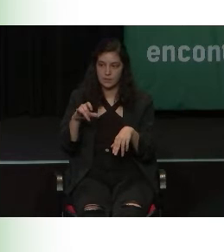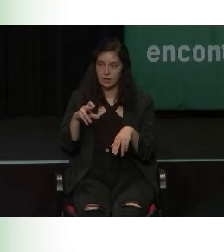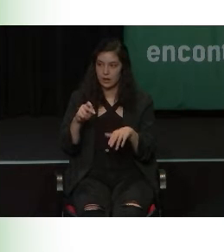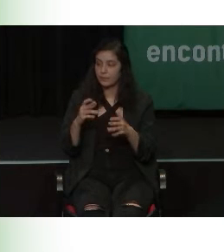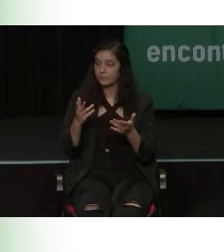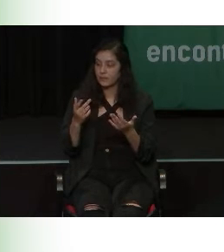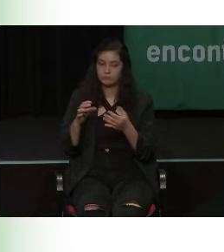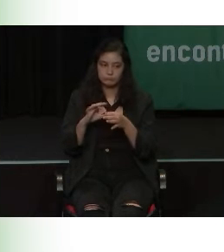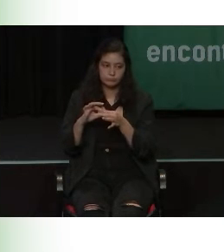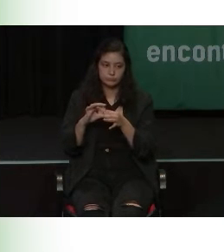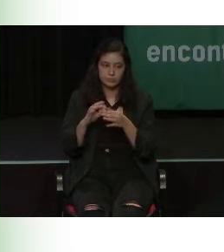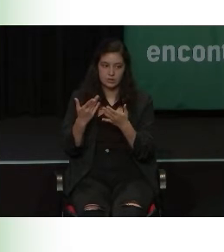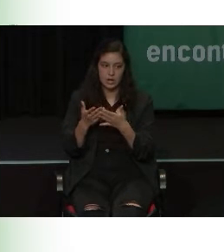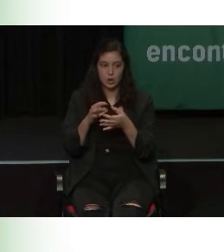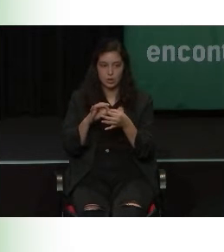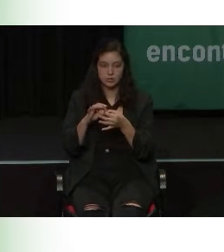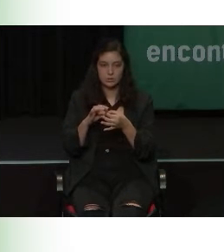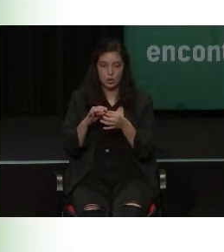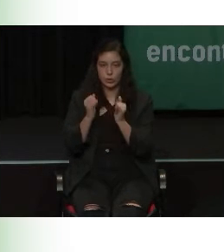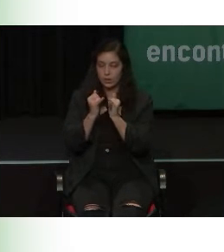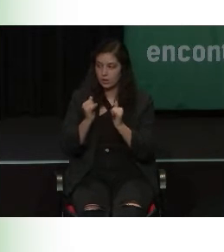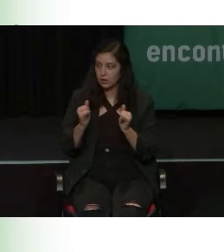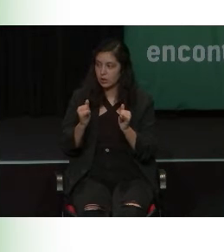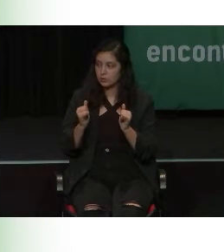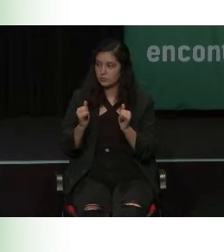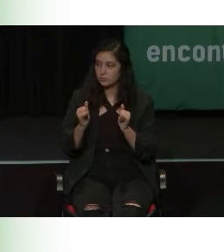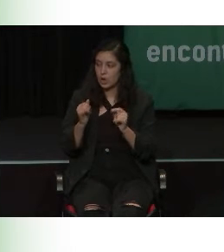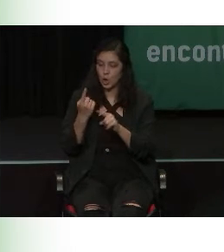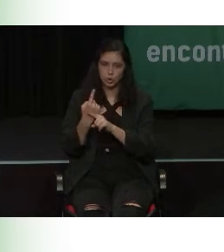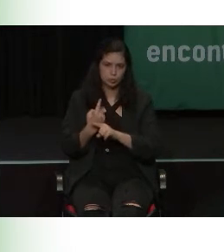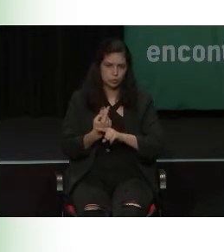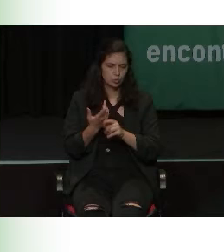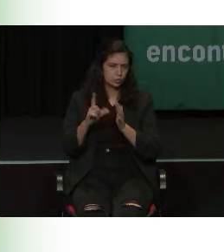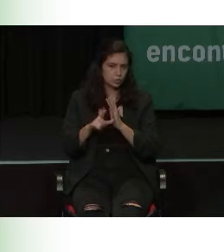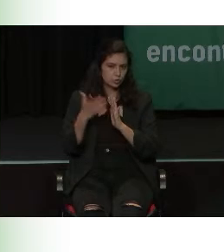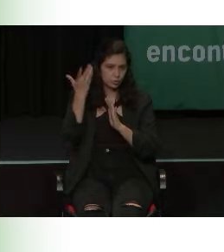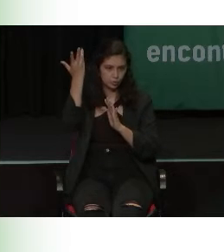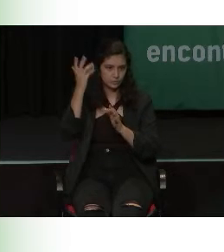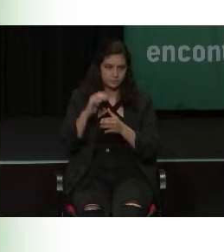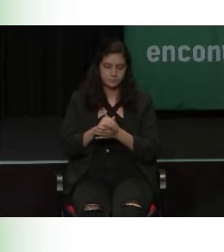unit at Santa Maria Hospital. We are also associated with the International Association